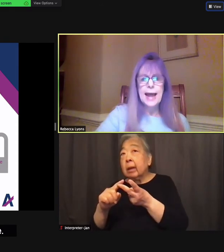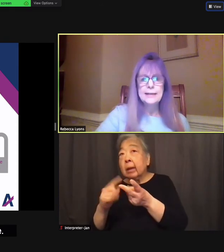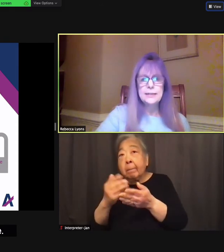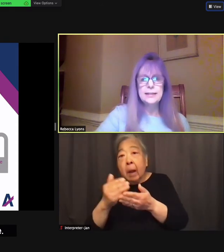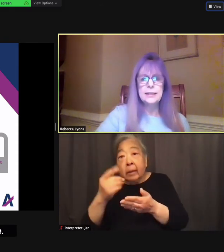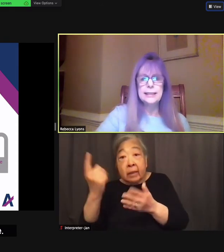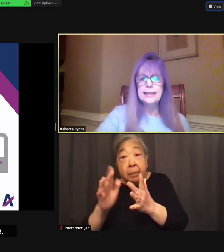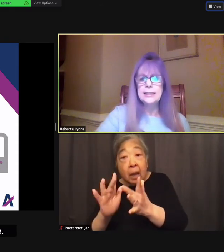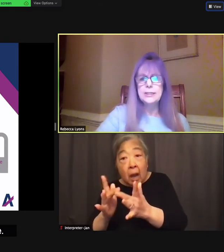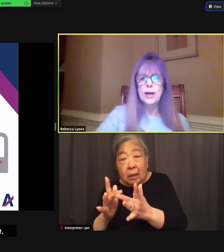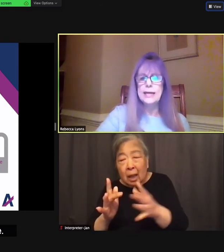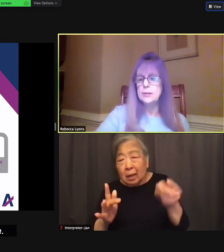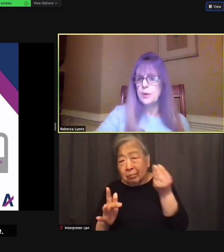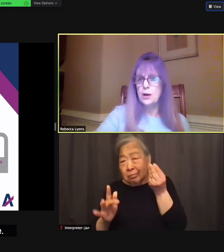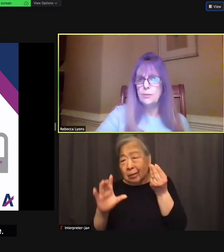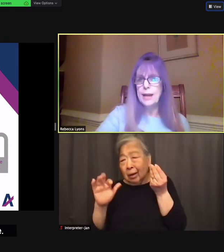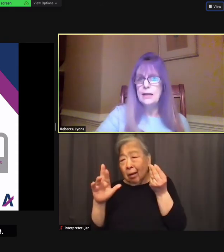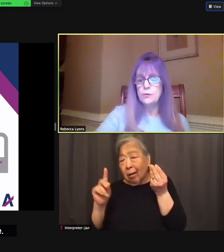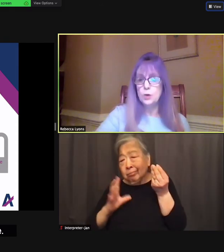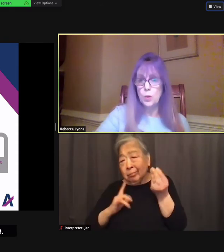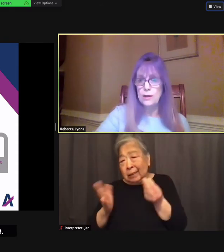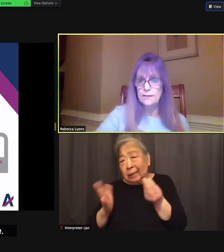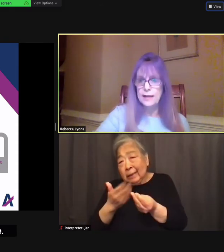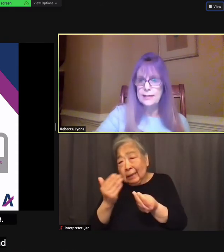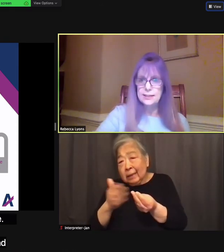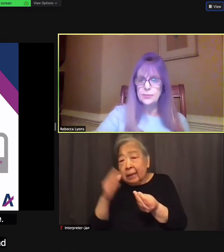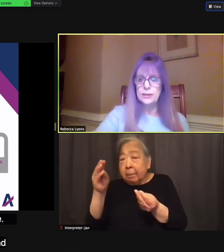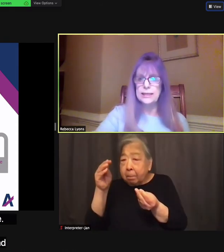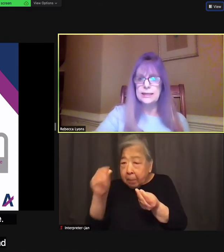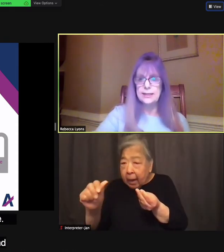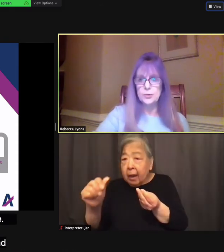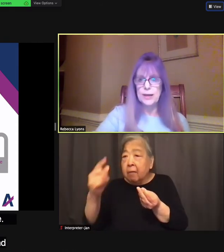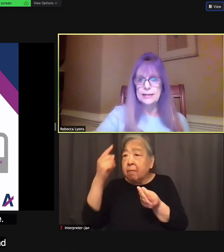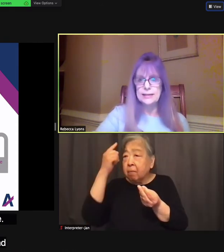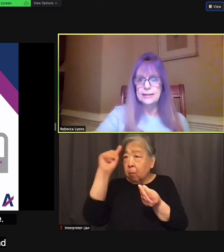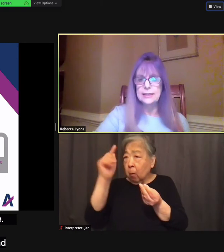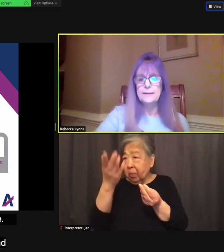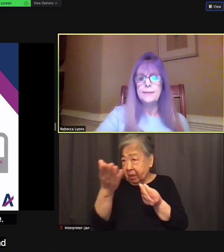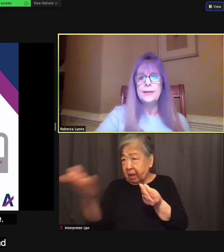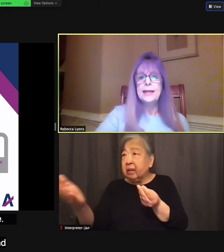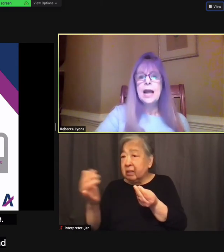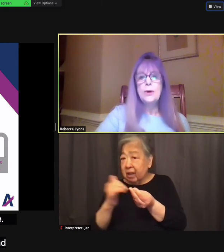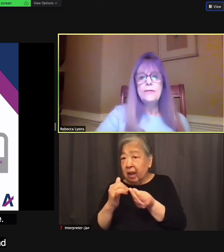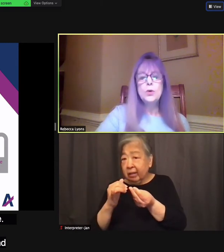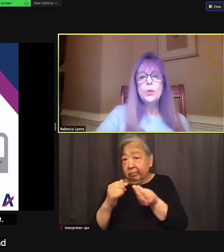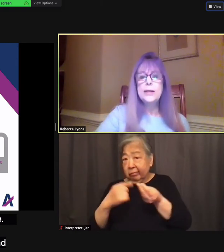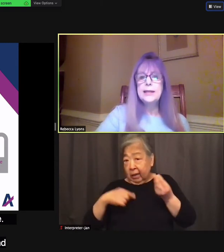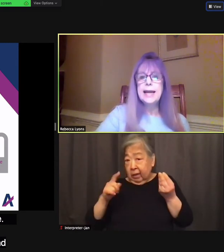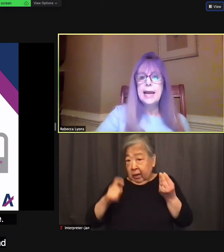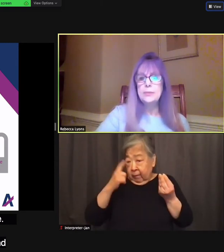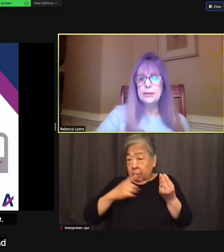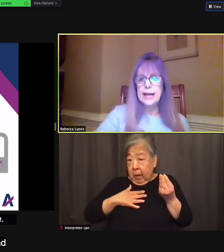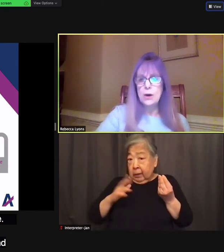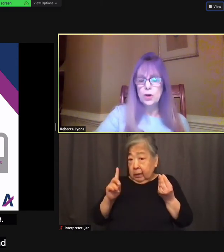a fast and an easy way to pay for qualified disability expenses. However, with the ABLEnow